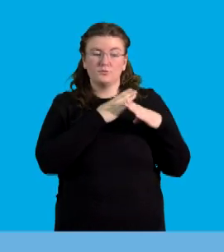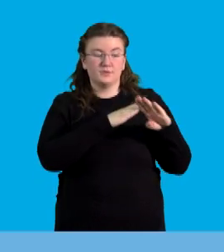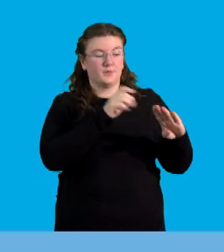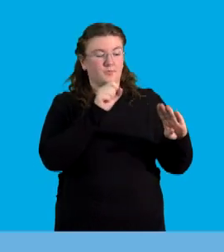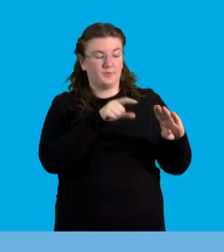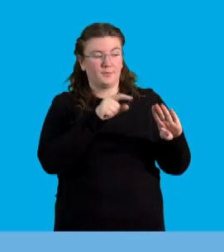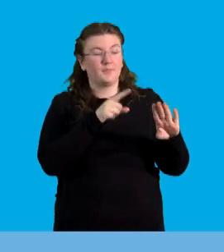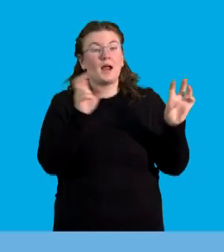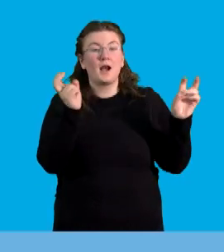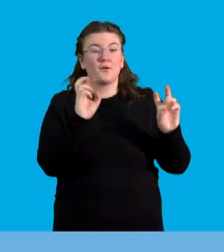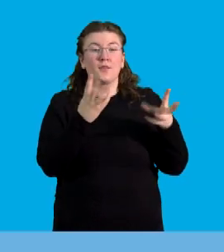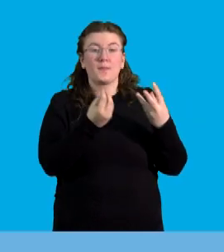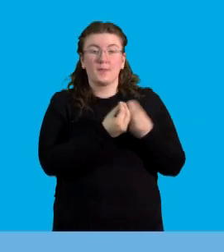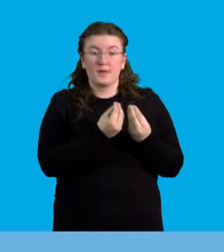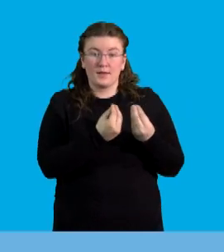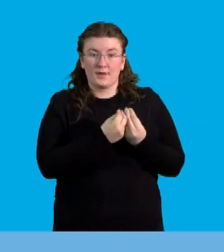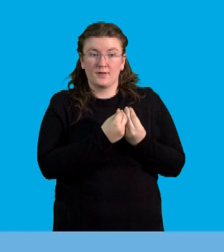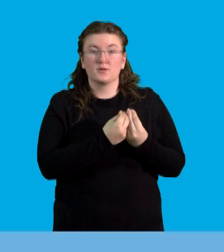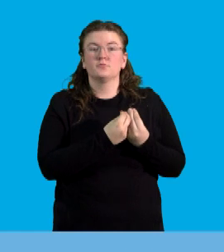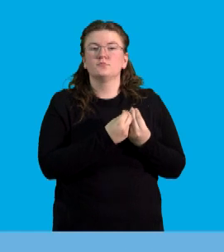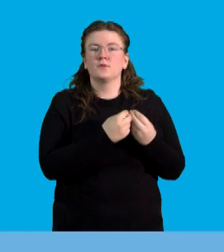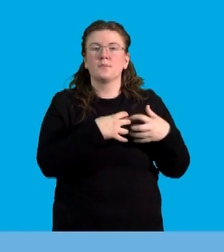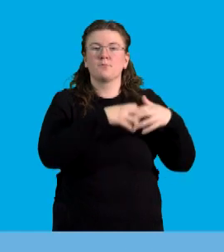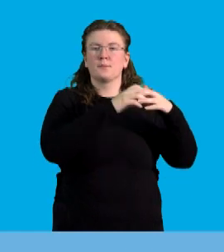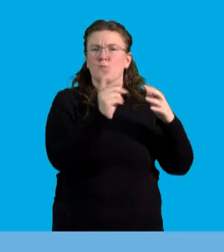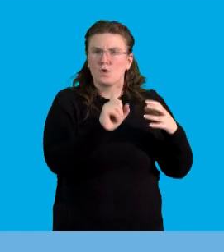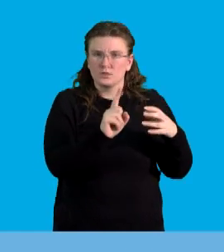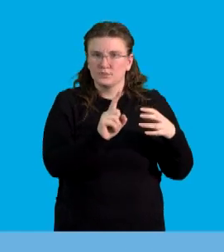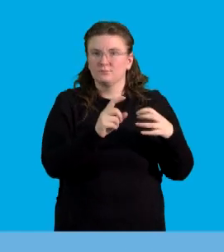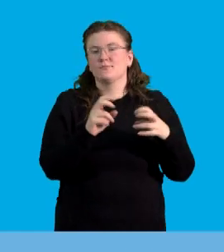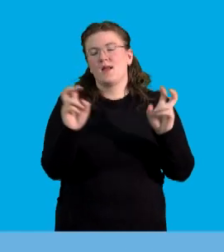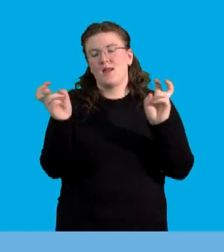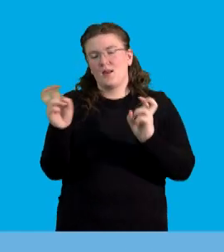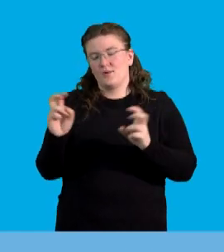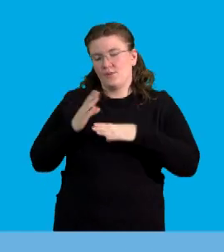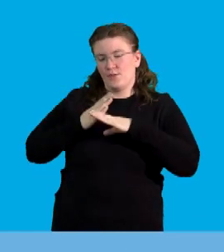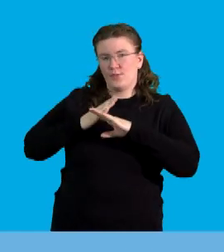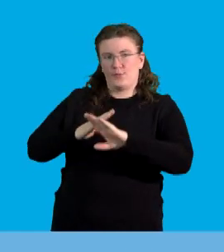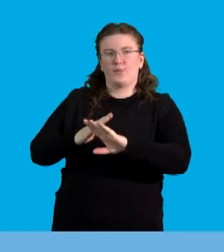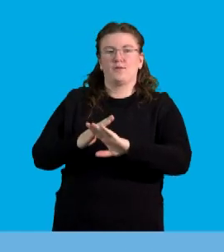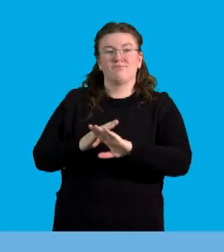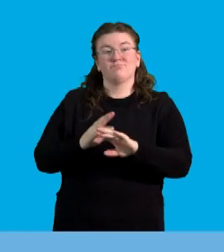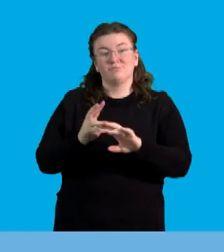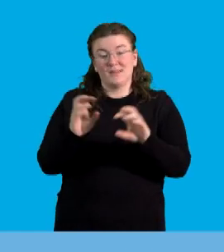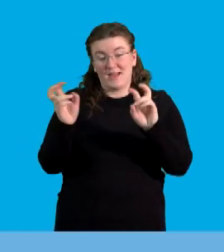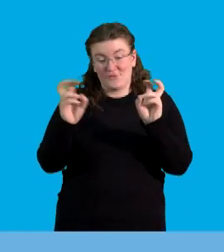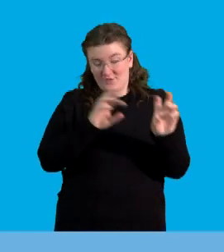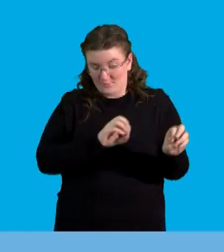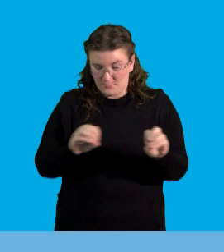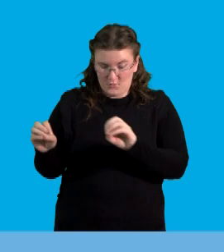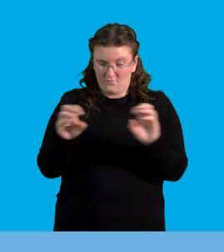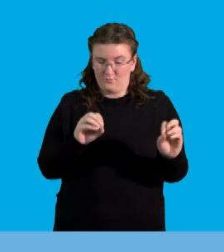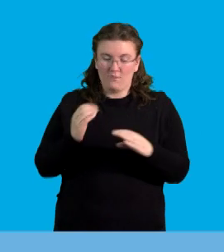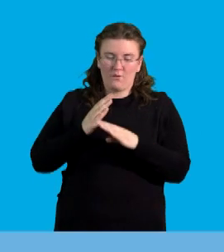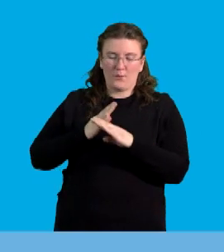that's an electrical component that creates resistance in the flow of electric current. So it's a component that